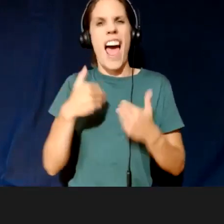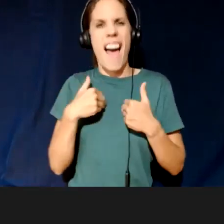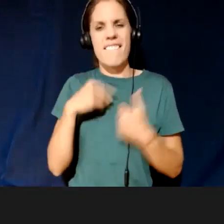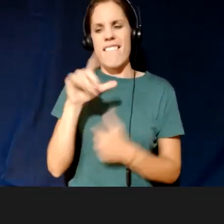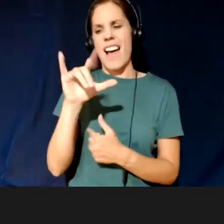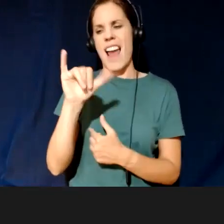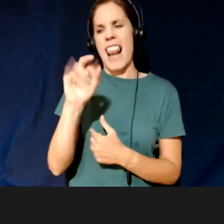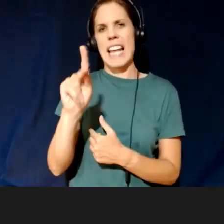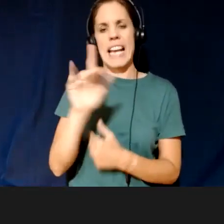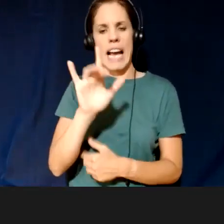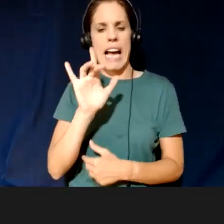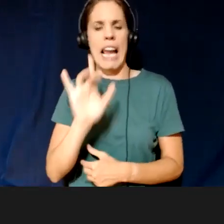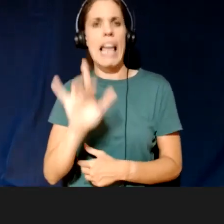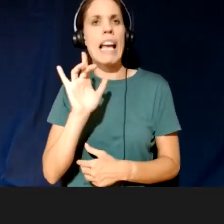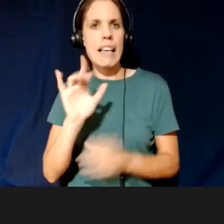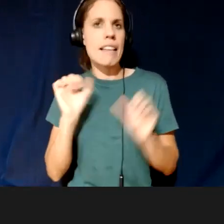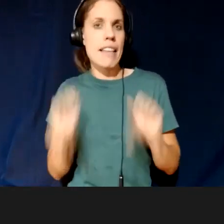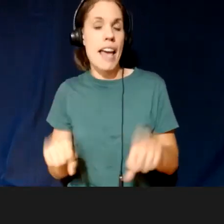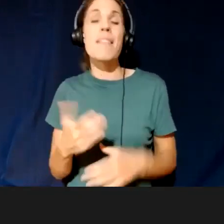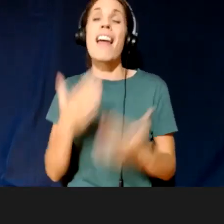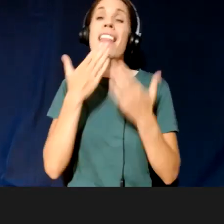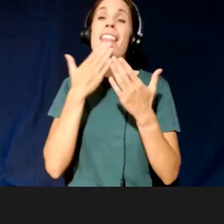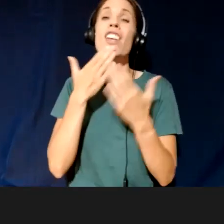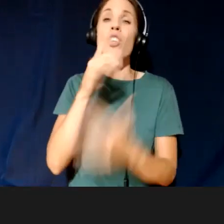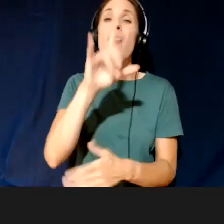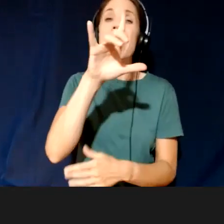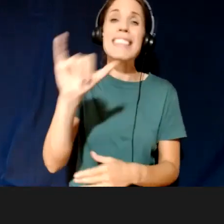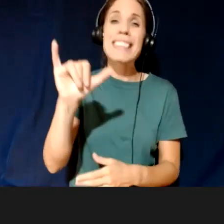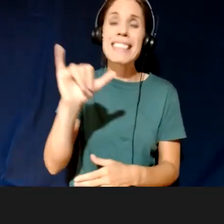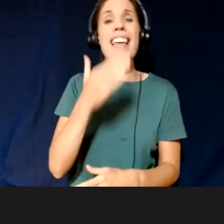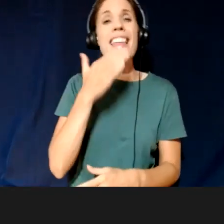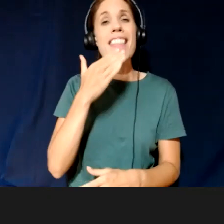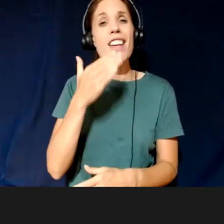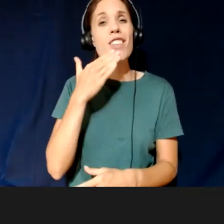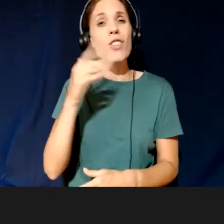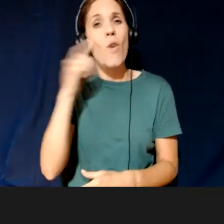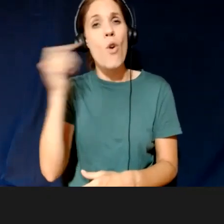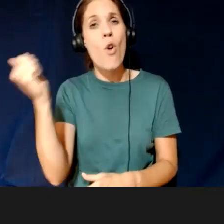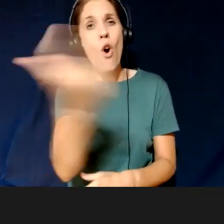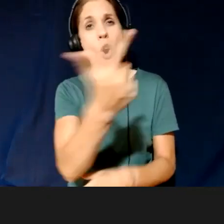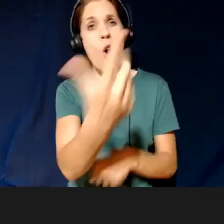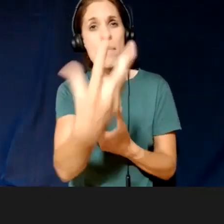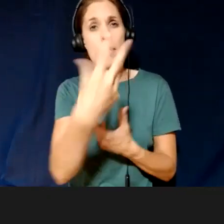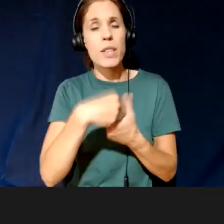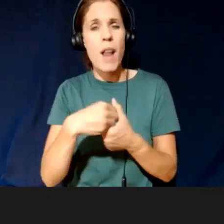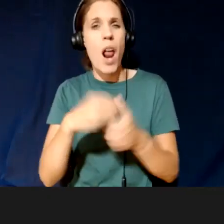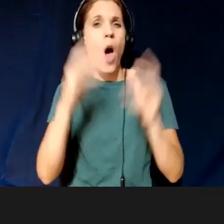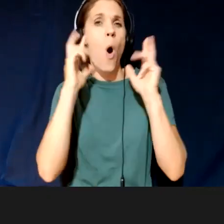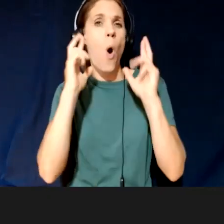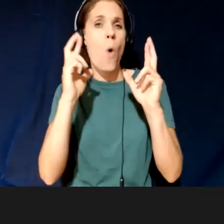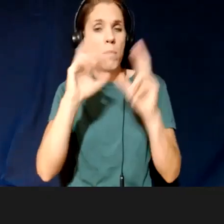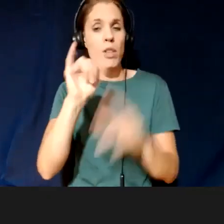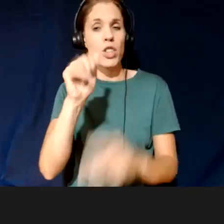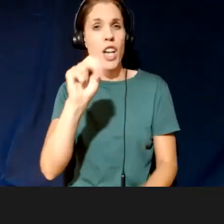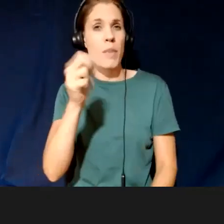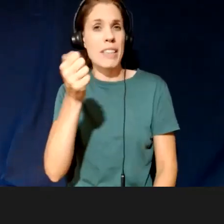So again, thanks to Lindsey, and thanks to everyone who participated, and hope we talk to you on January